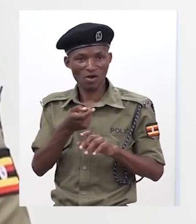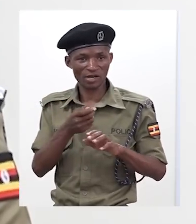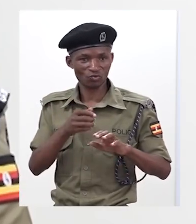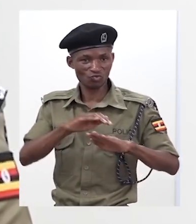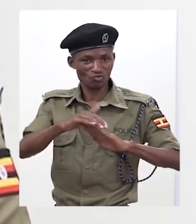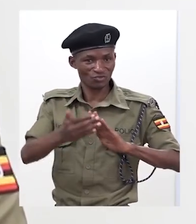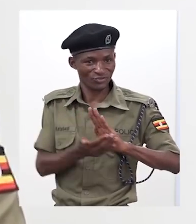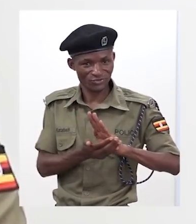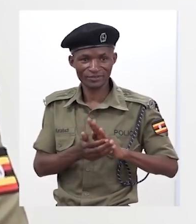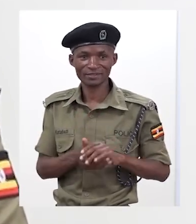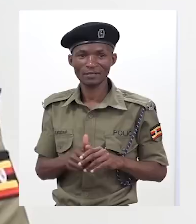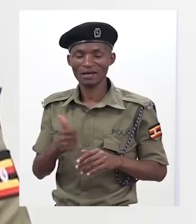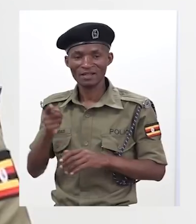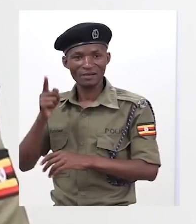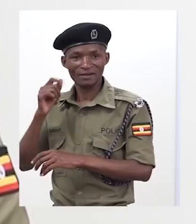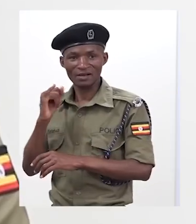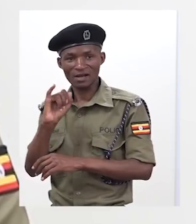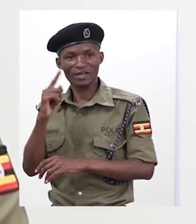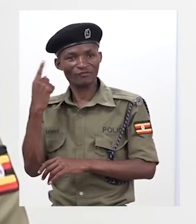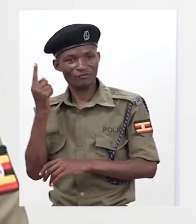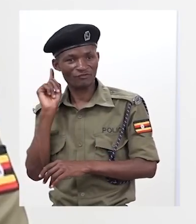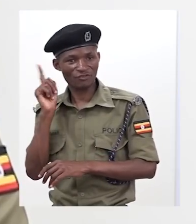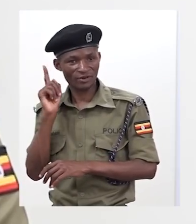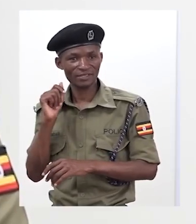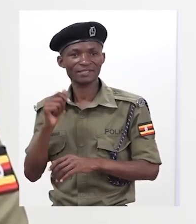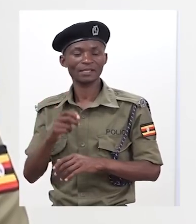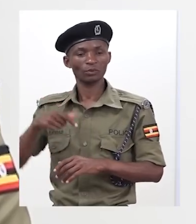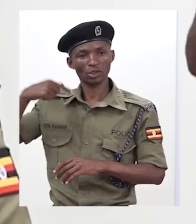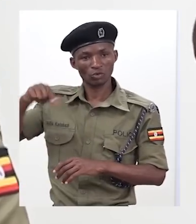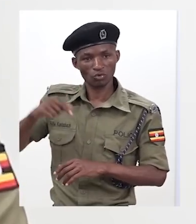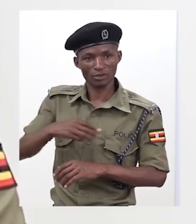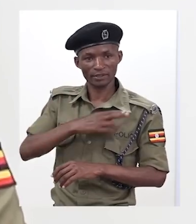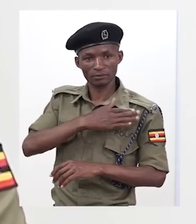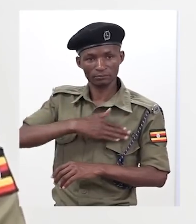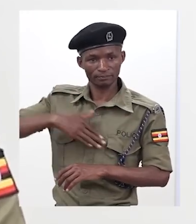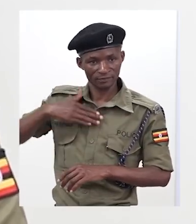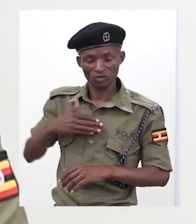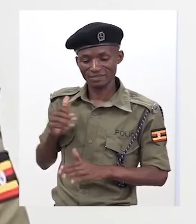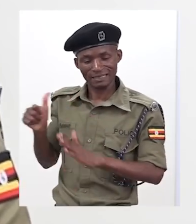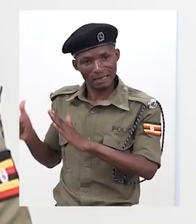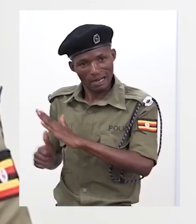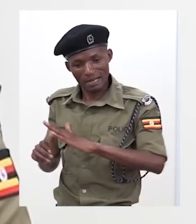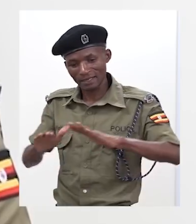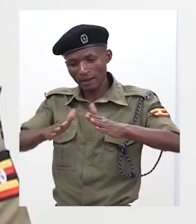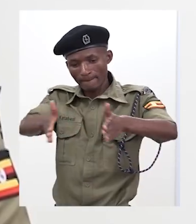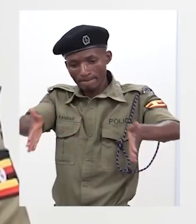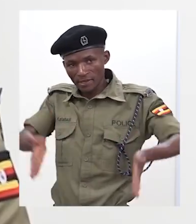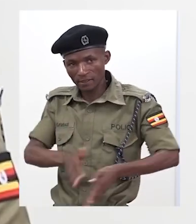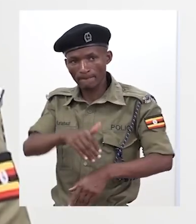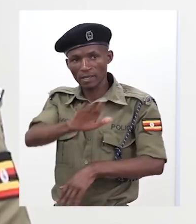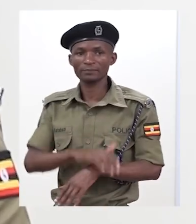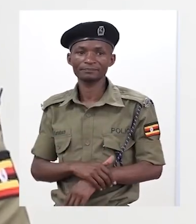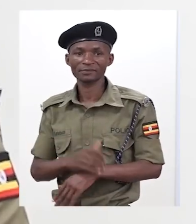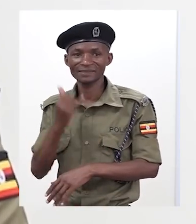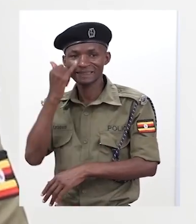the other items, the iPhones and the gold jewelry, we found under her bed. So a serious manhunt